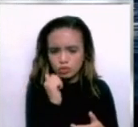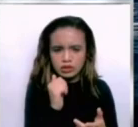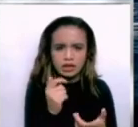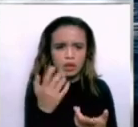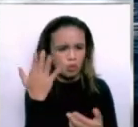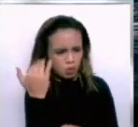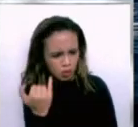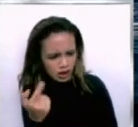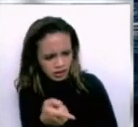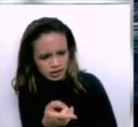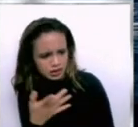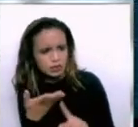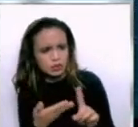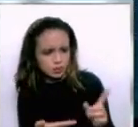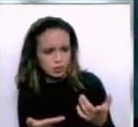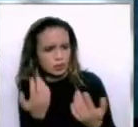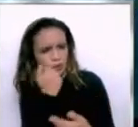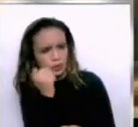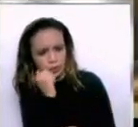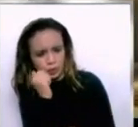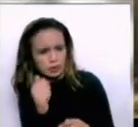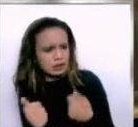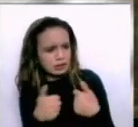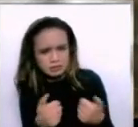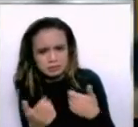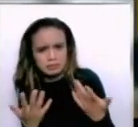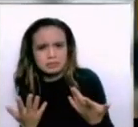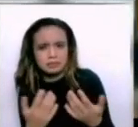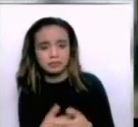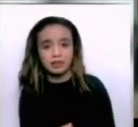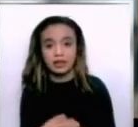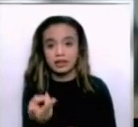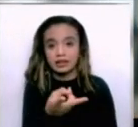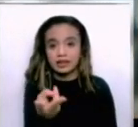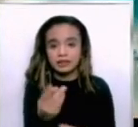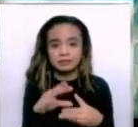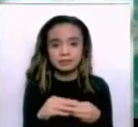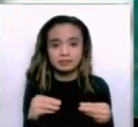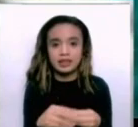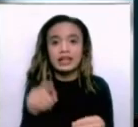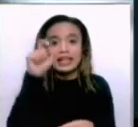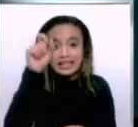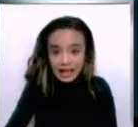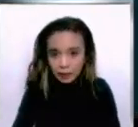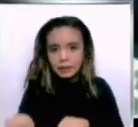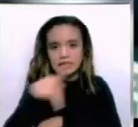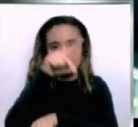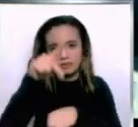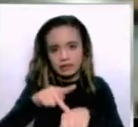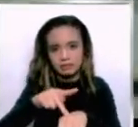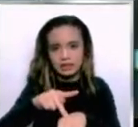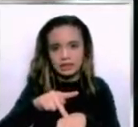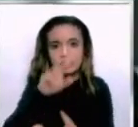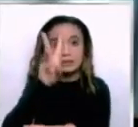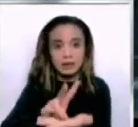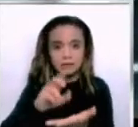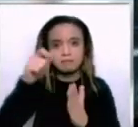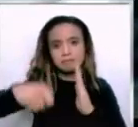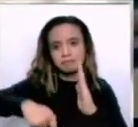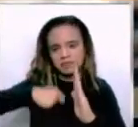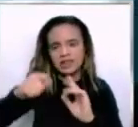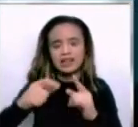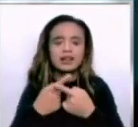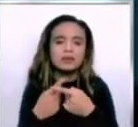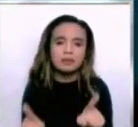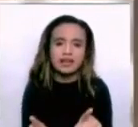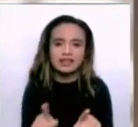guy always trying to compete with me? Kwento ng dalawa, sa Pilipinas daw talaga dapat ang location ng pelikula, pero hindi natuloy